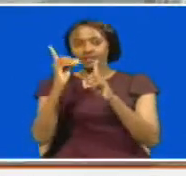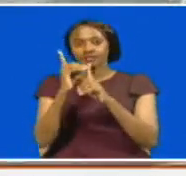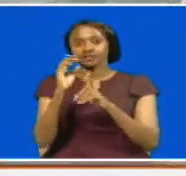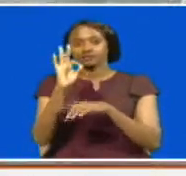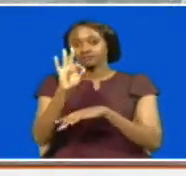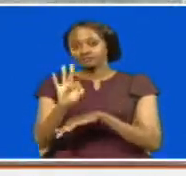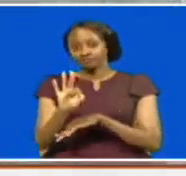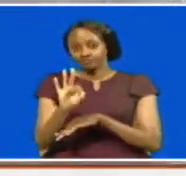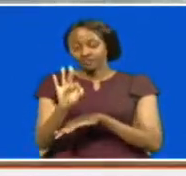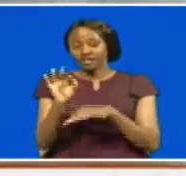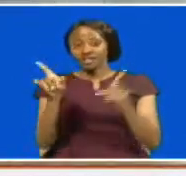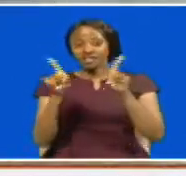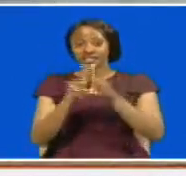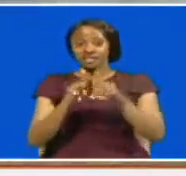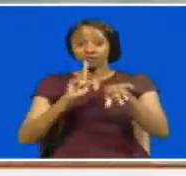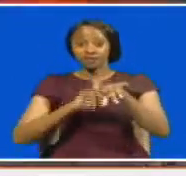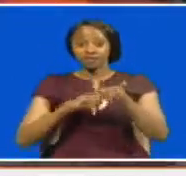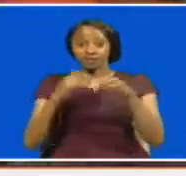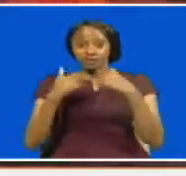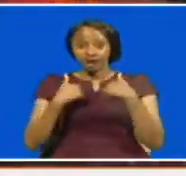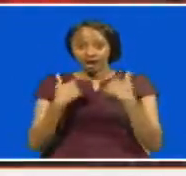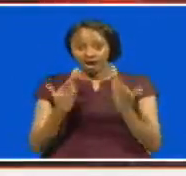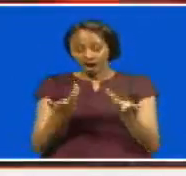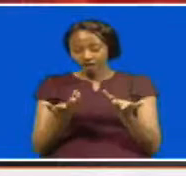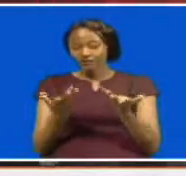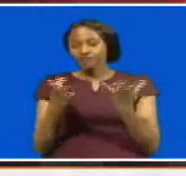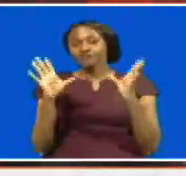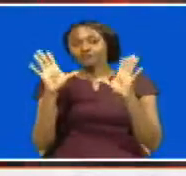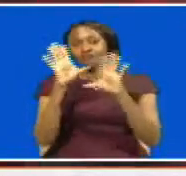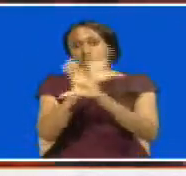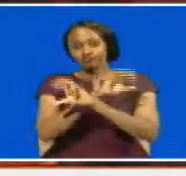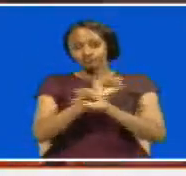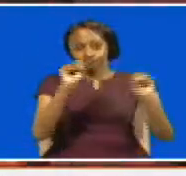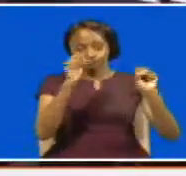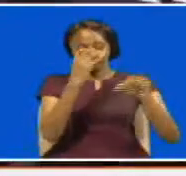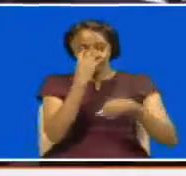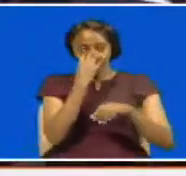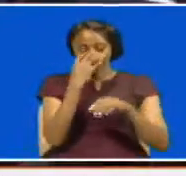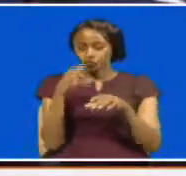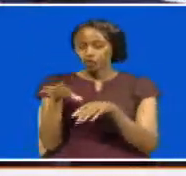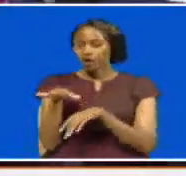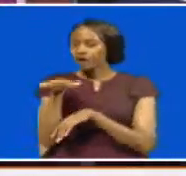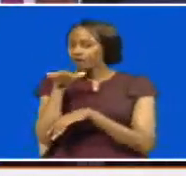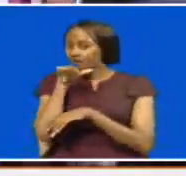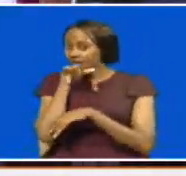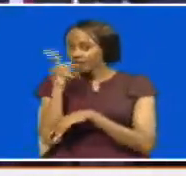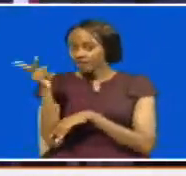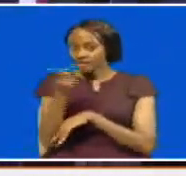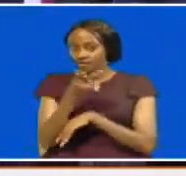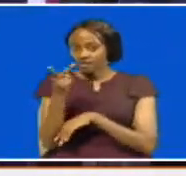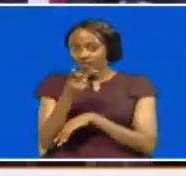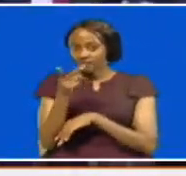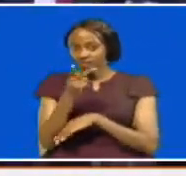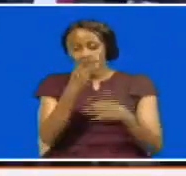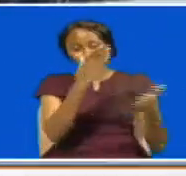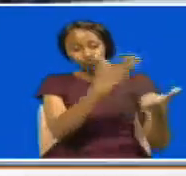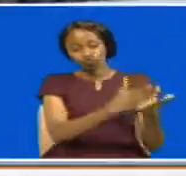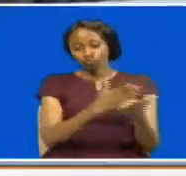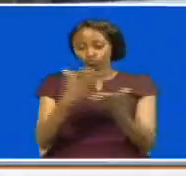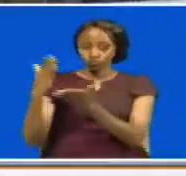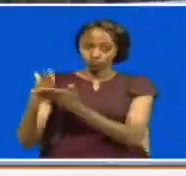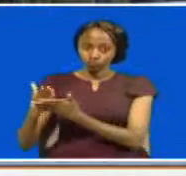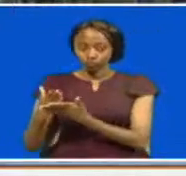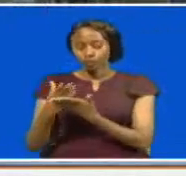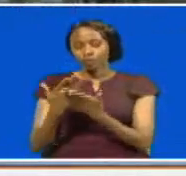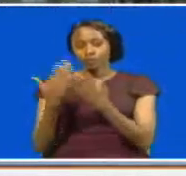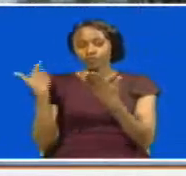2023. Barely hours after both President William Ruto and Azimio leader Raila Odinga struck a ceasefire deal that ended the two-week